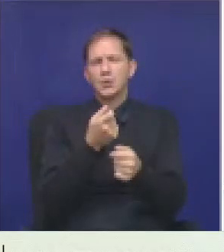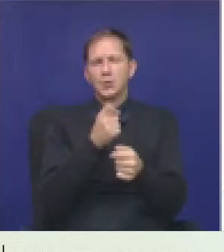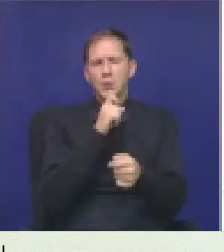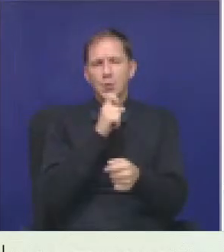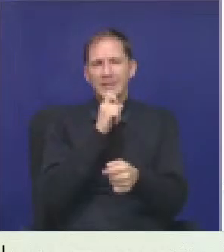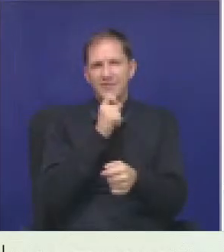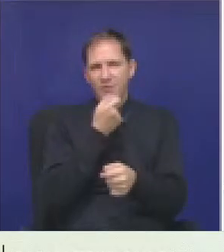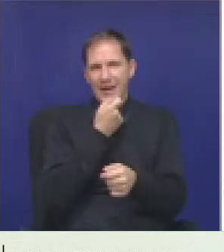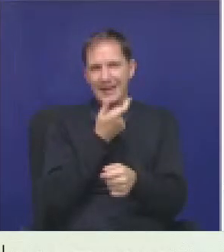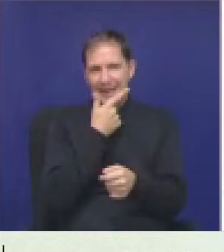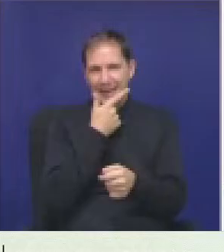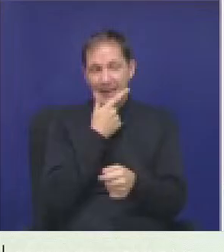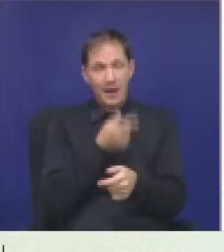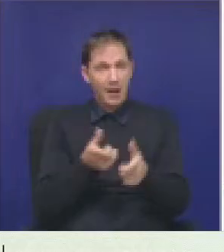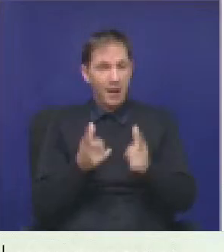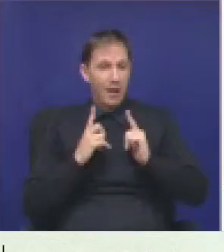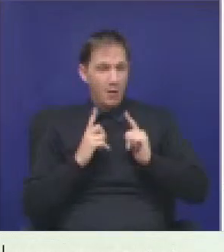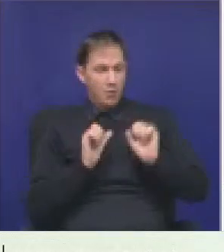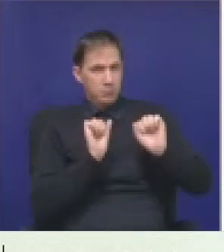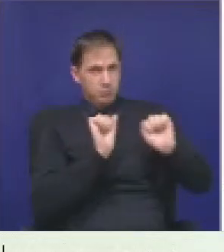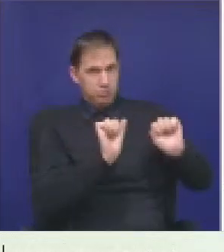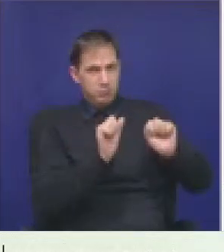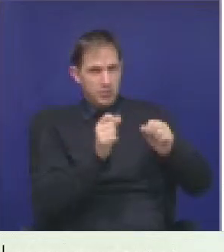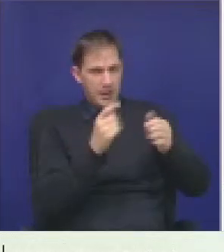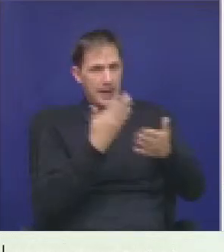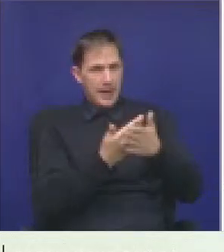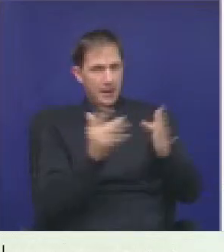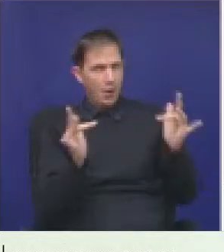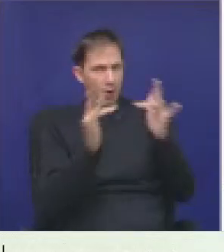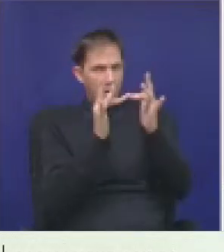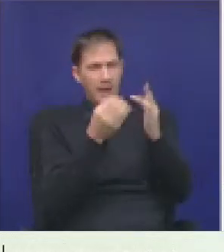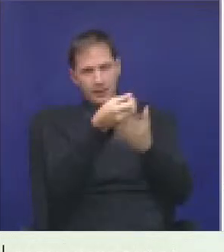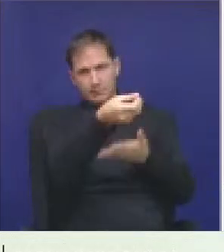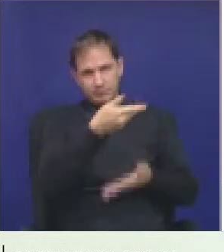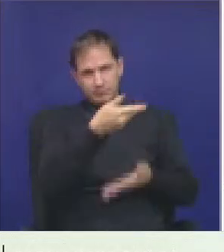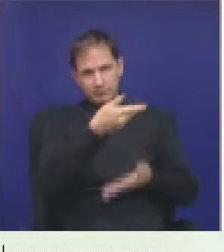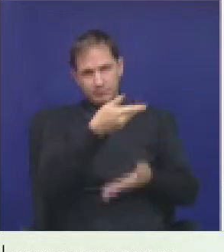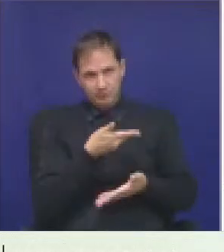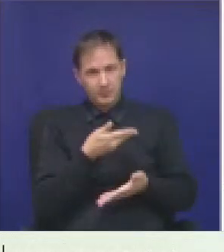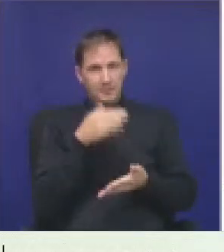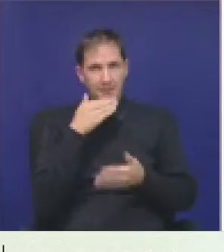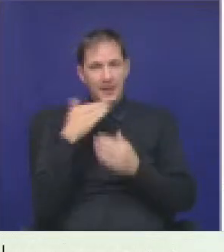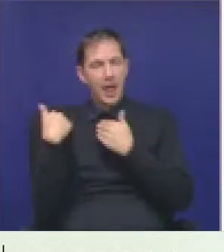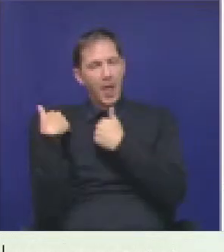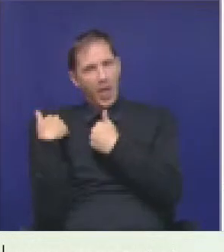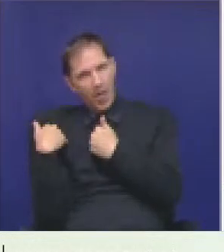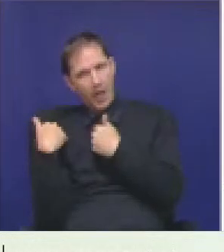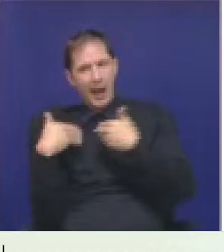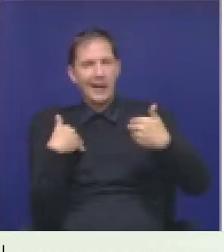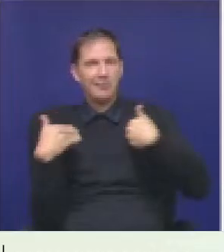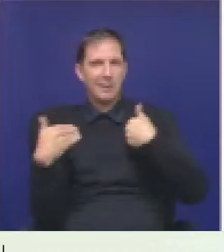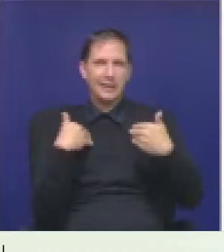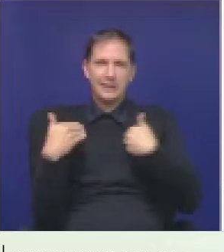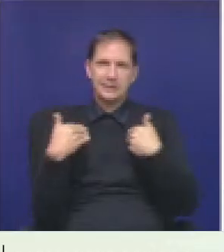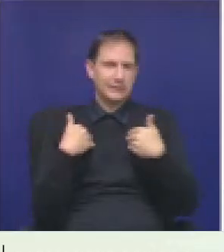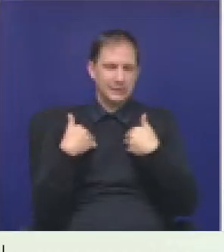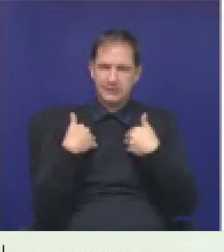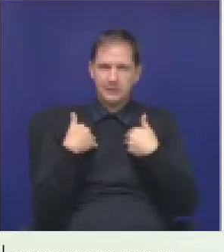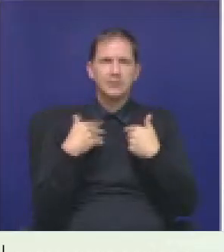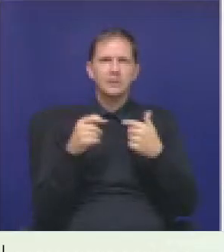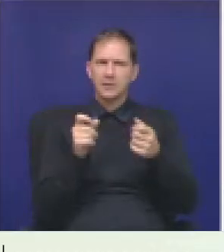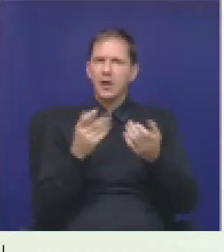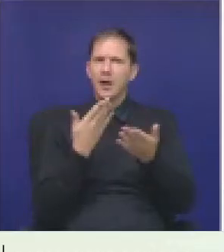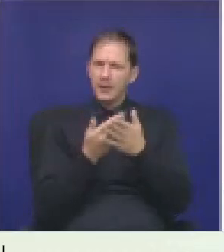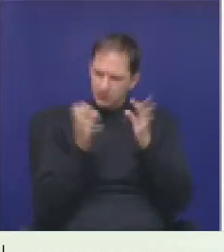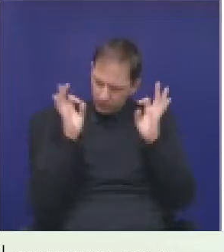By allowing businesses to submit their information online, we aim to reduce the administrative burden on respondents and improve the